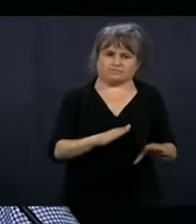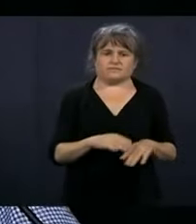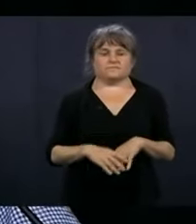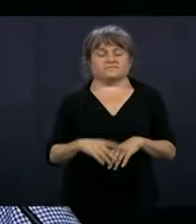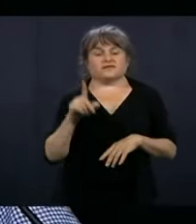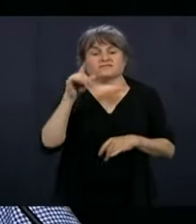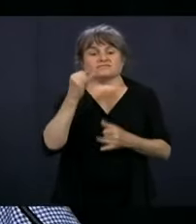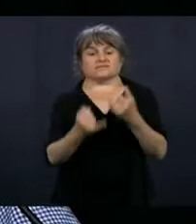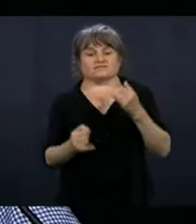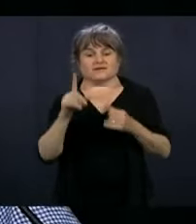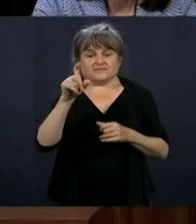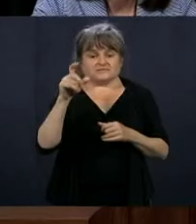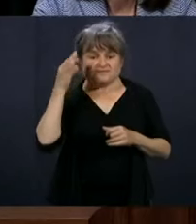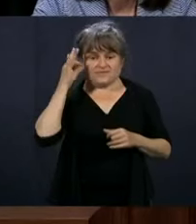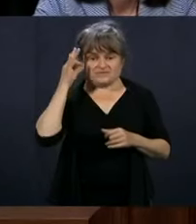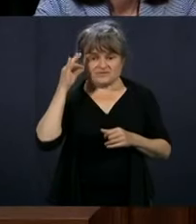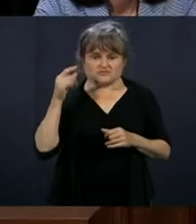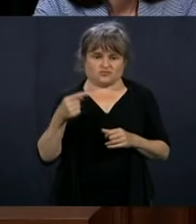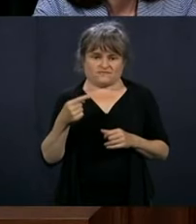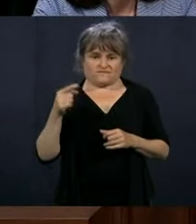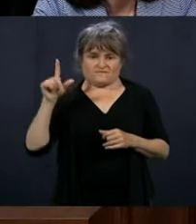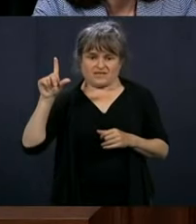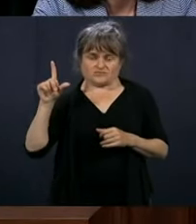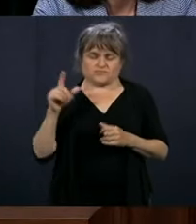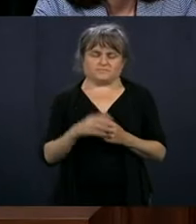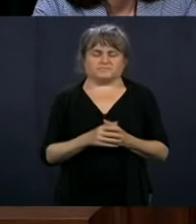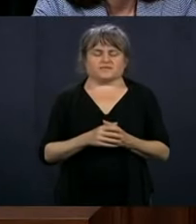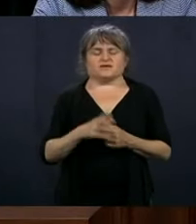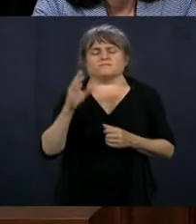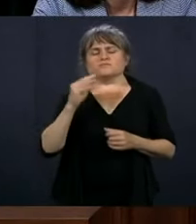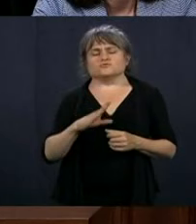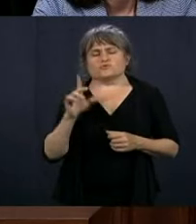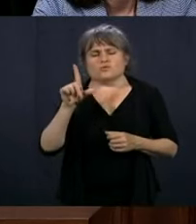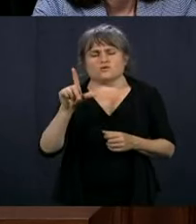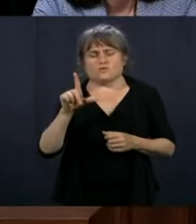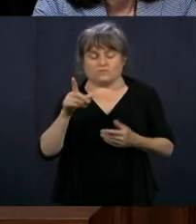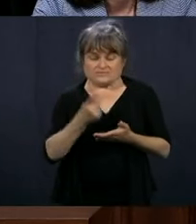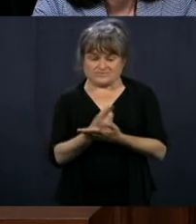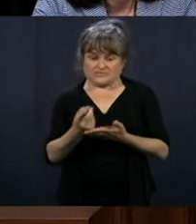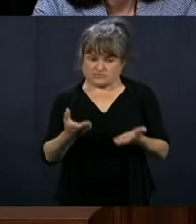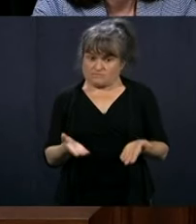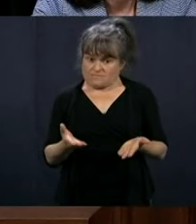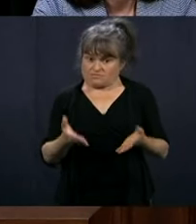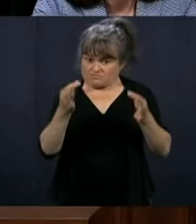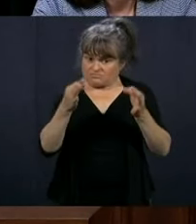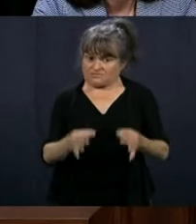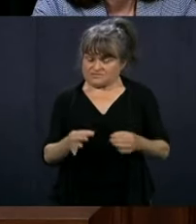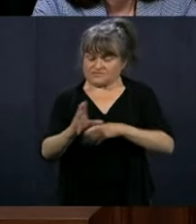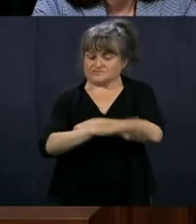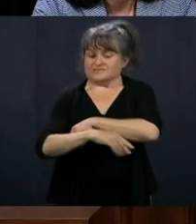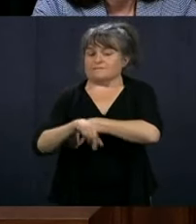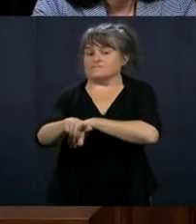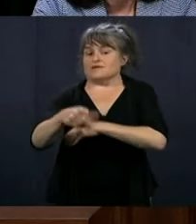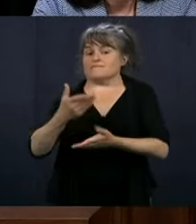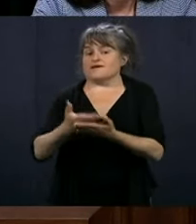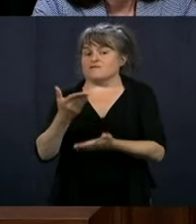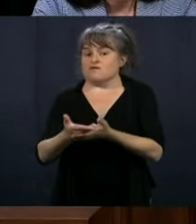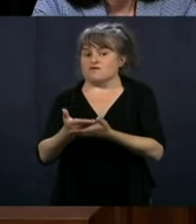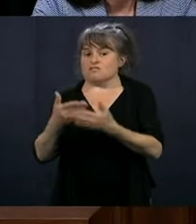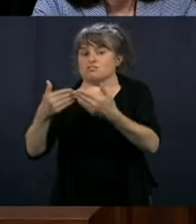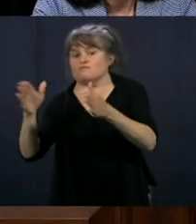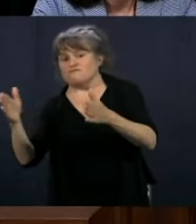of the network. Last question in French. Mr. Legault, the decision will be taking this week for going back to school in September.